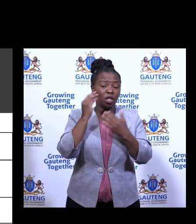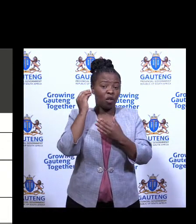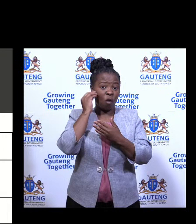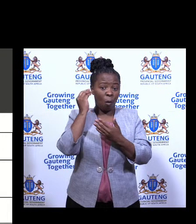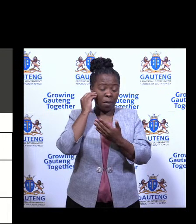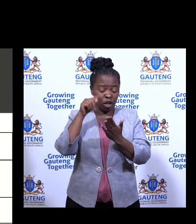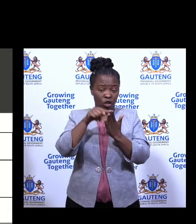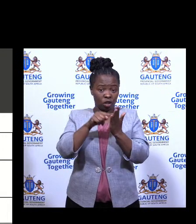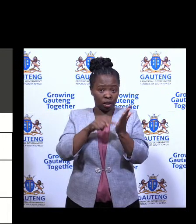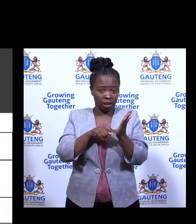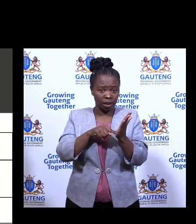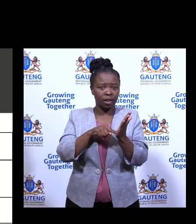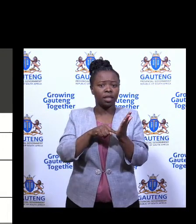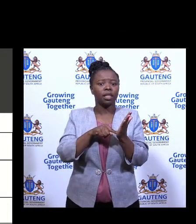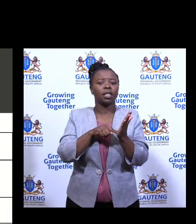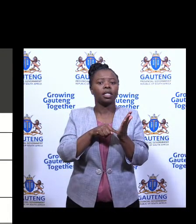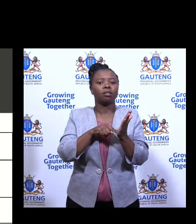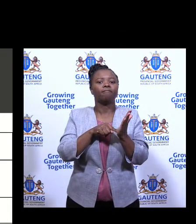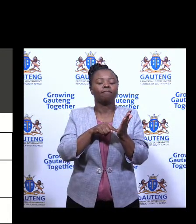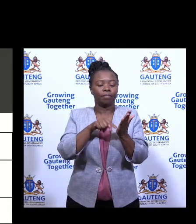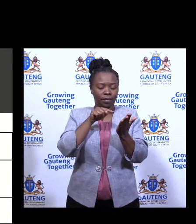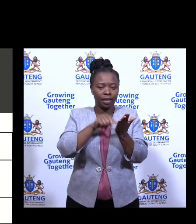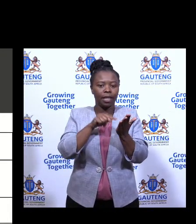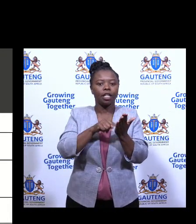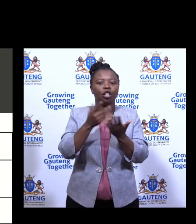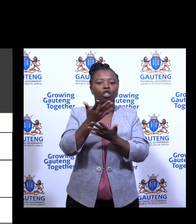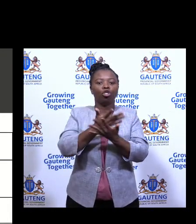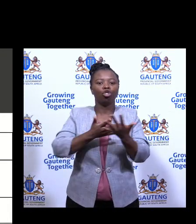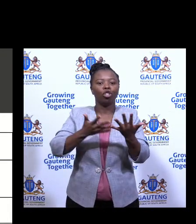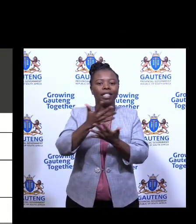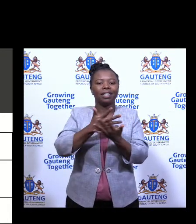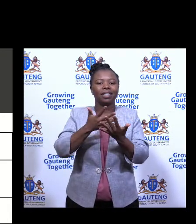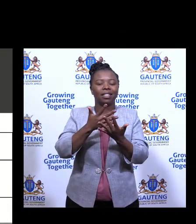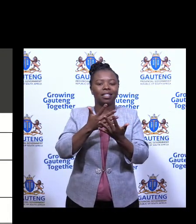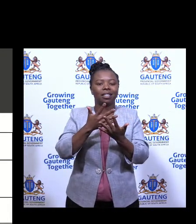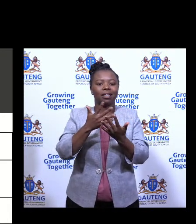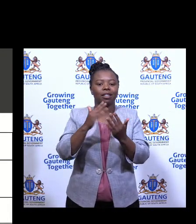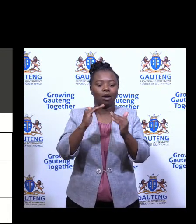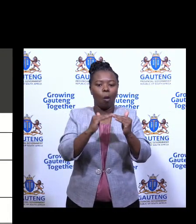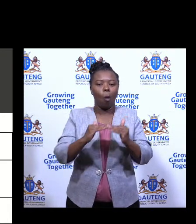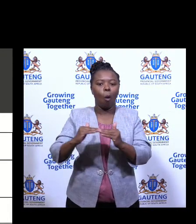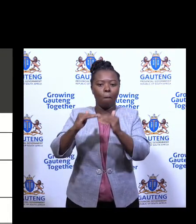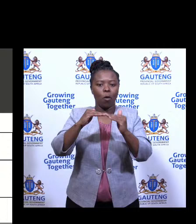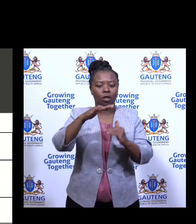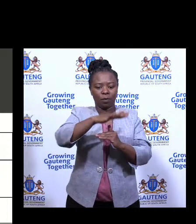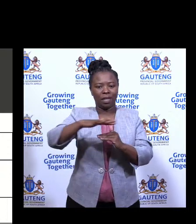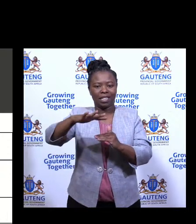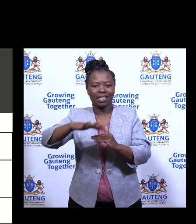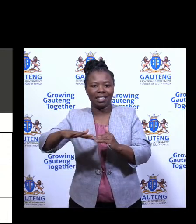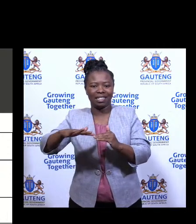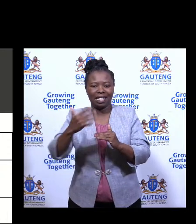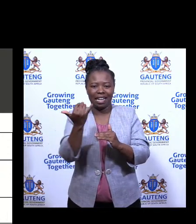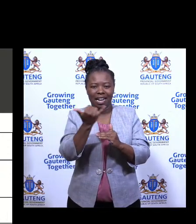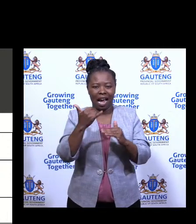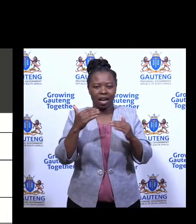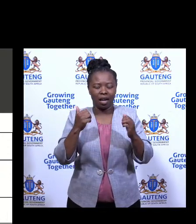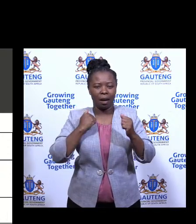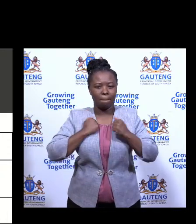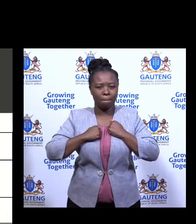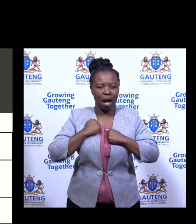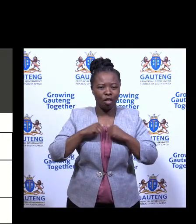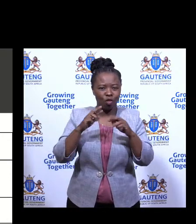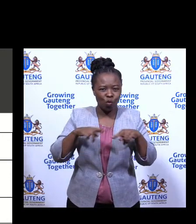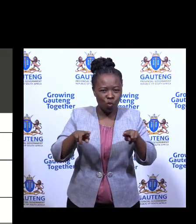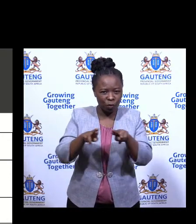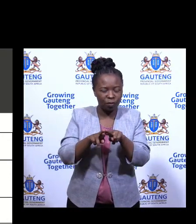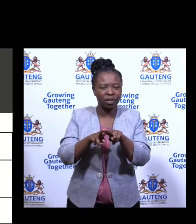is these infections typically have shared common spaces, shared dining facilities, shared bathrooms, so many similar